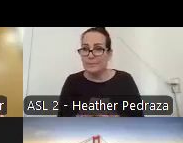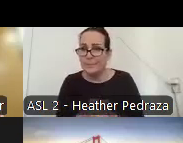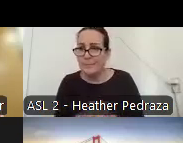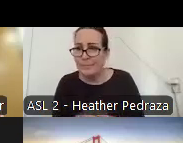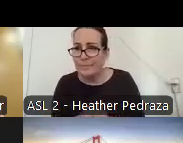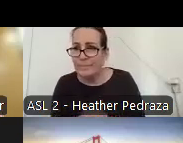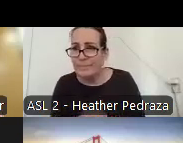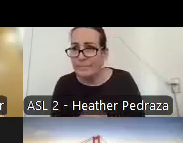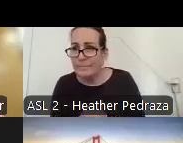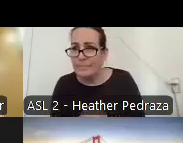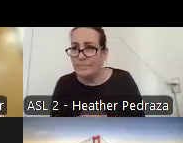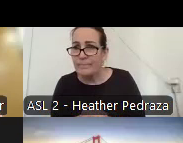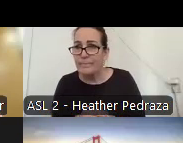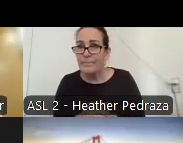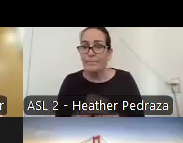share?